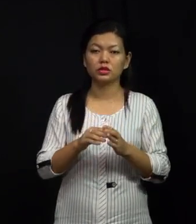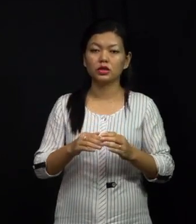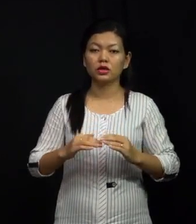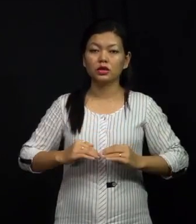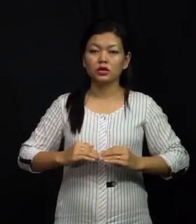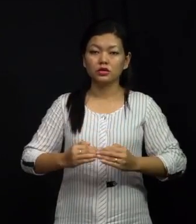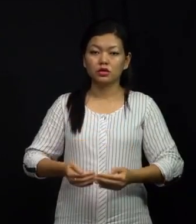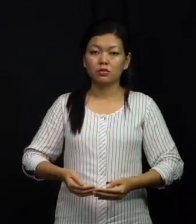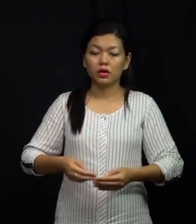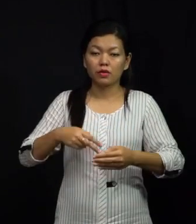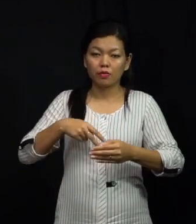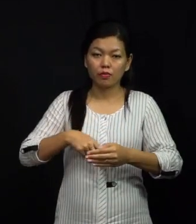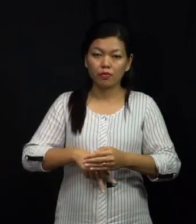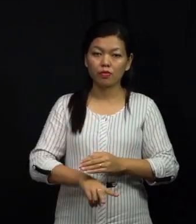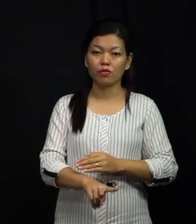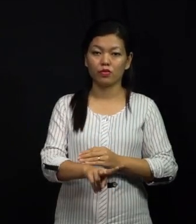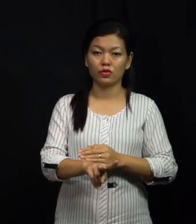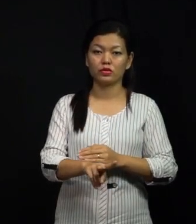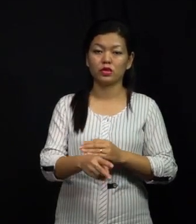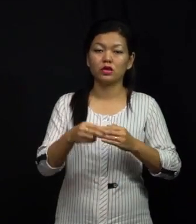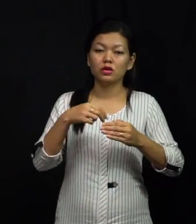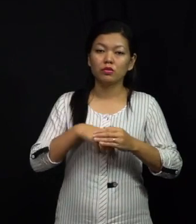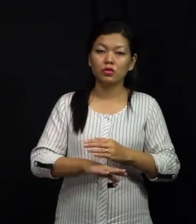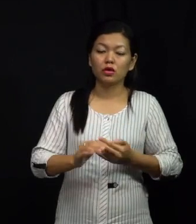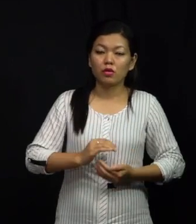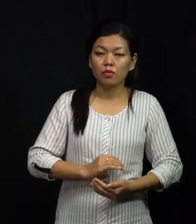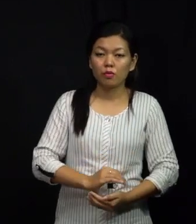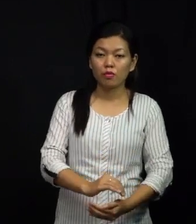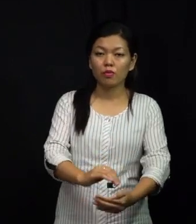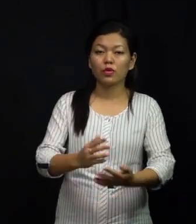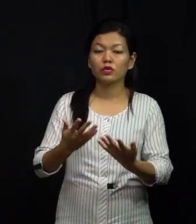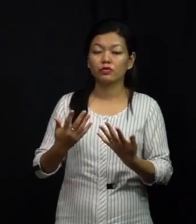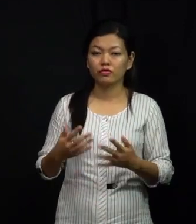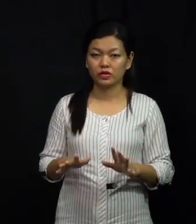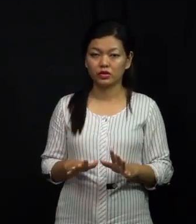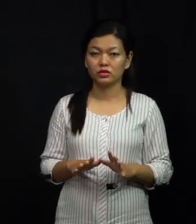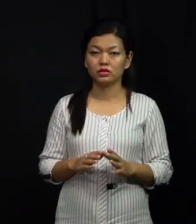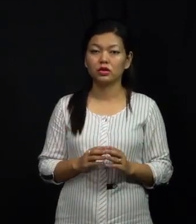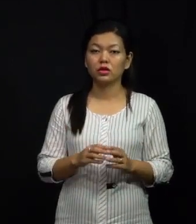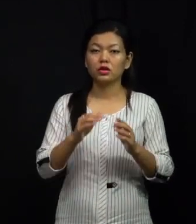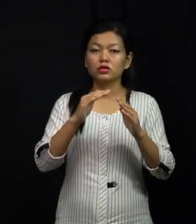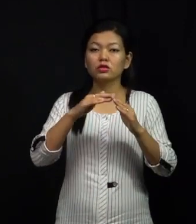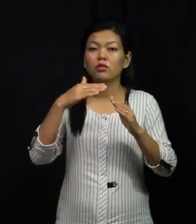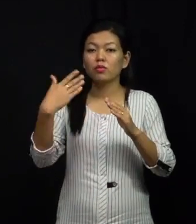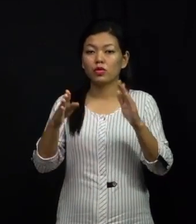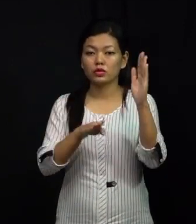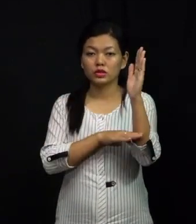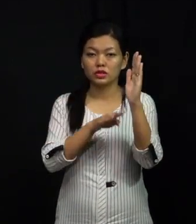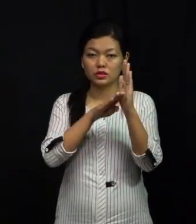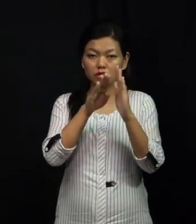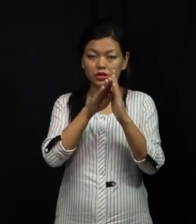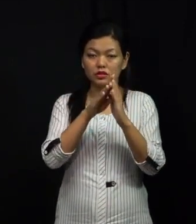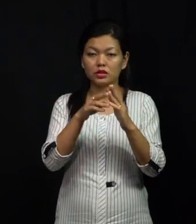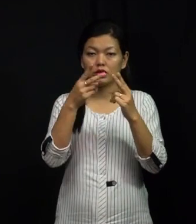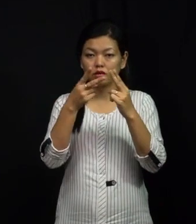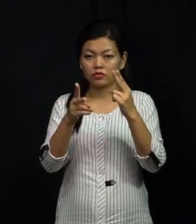world till the time that you die. So postnatal stage is divided into many stages, but it is the time that